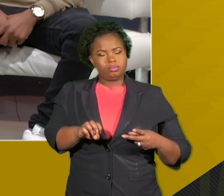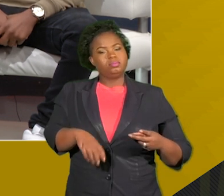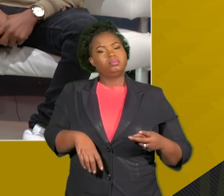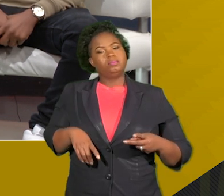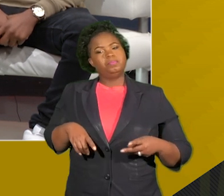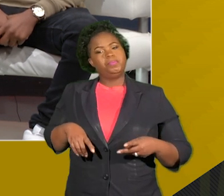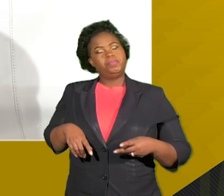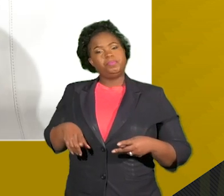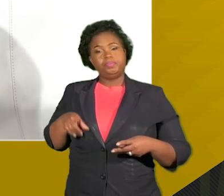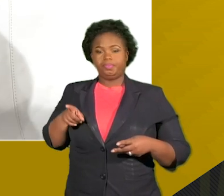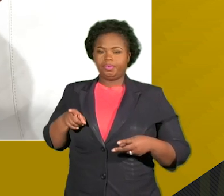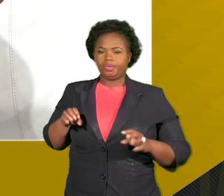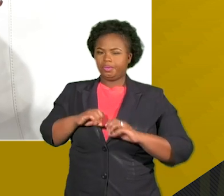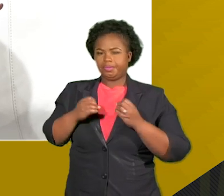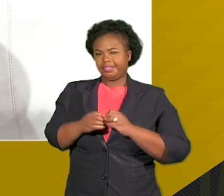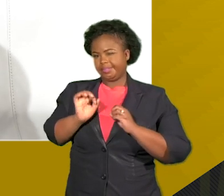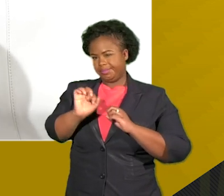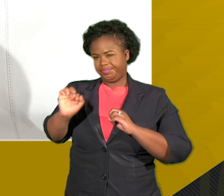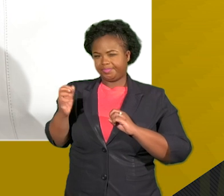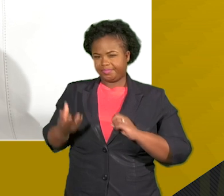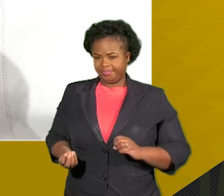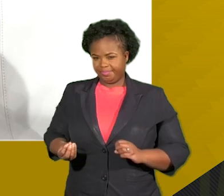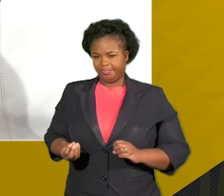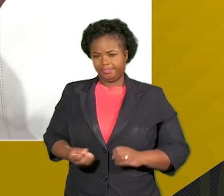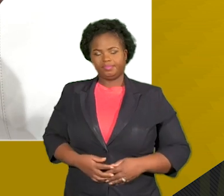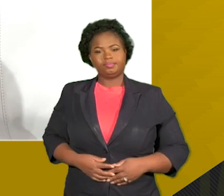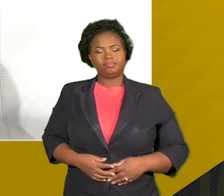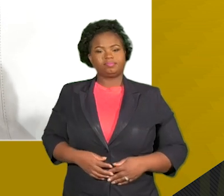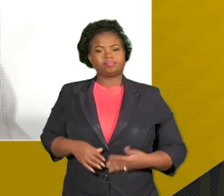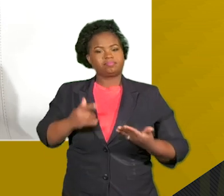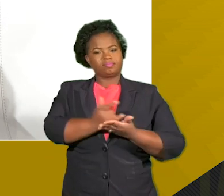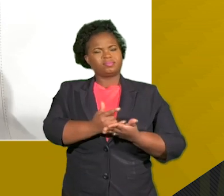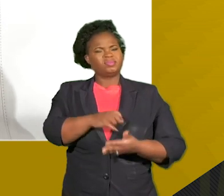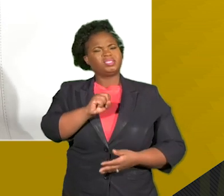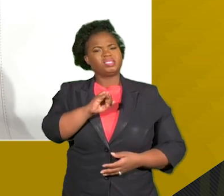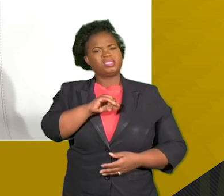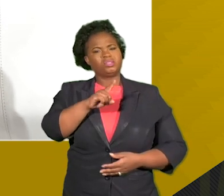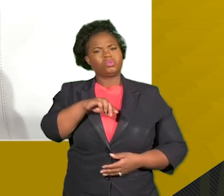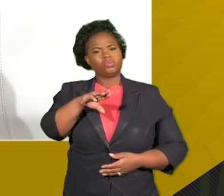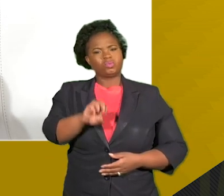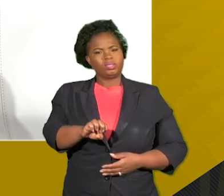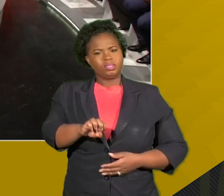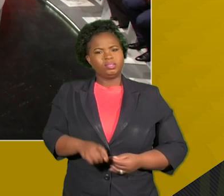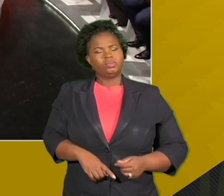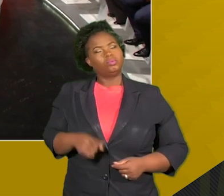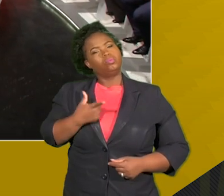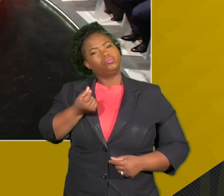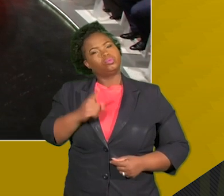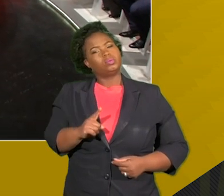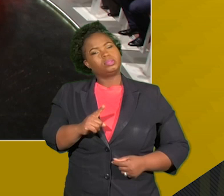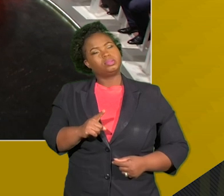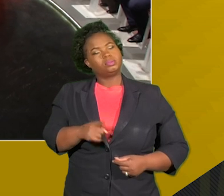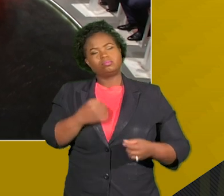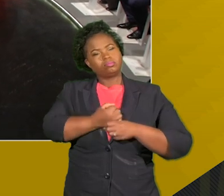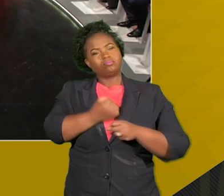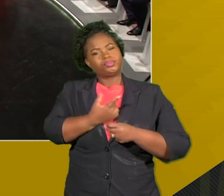Last Supper. Welcome to Daily Thetha. We've had an interesting conversation. Sizwe, what are some of